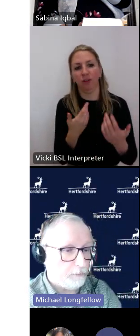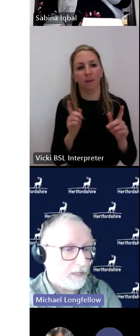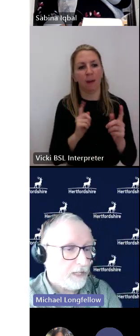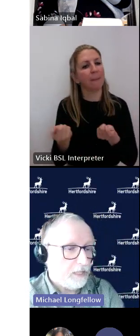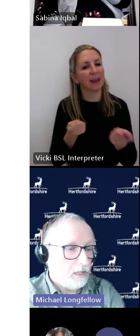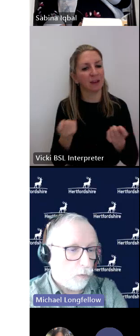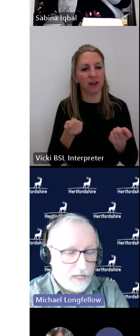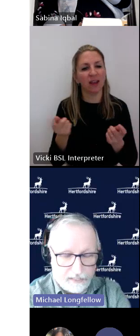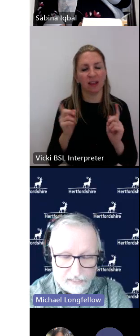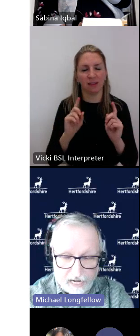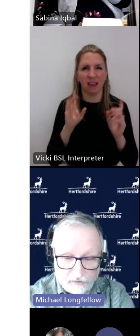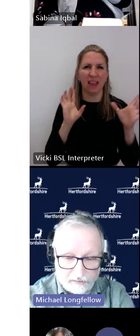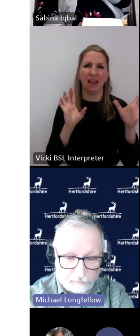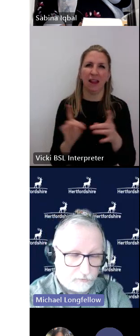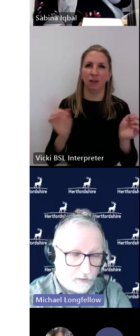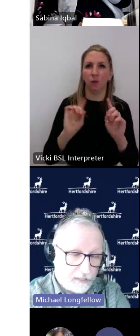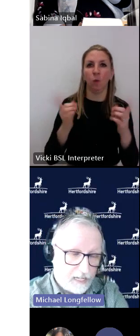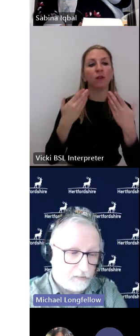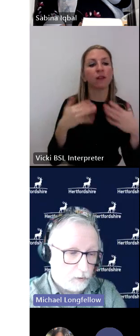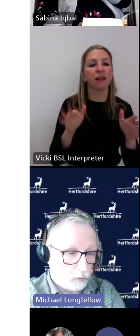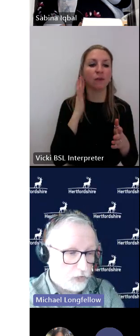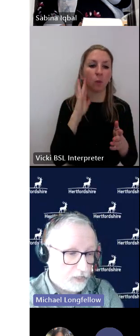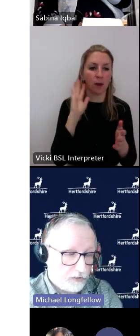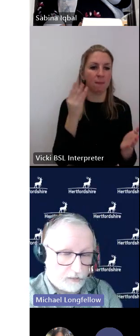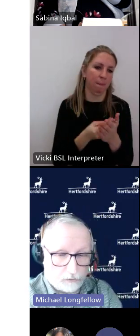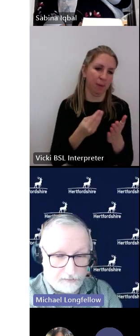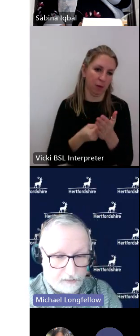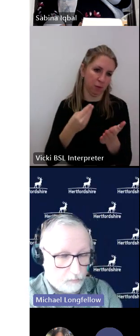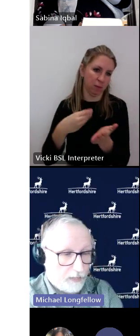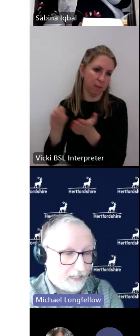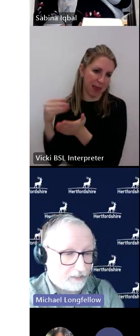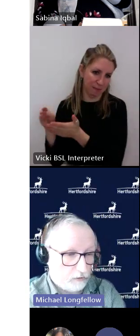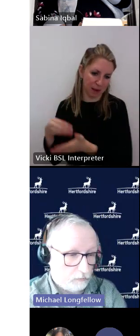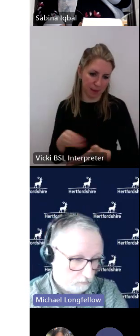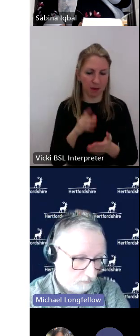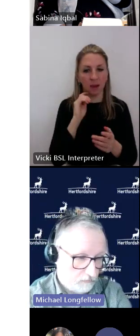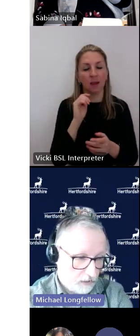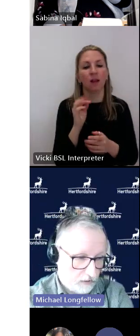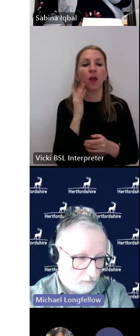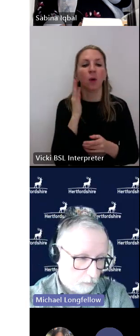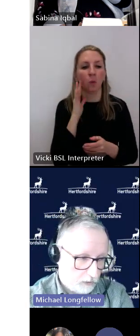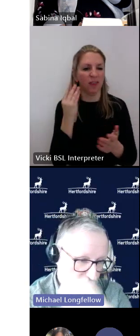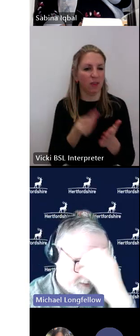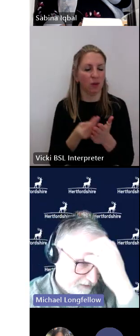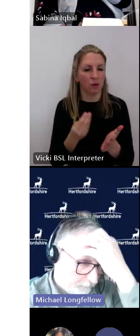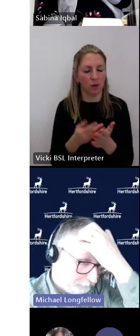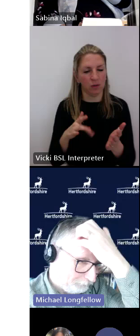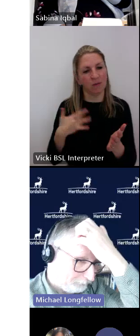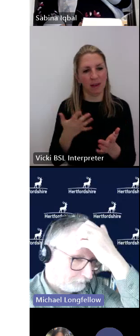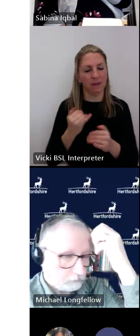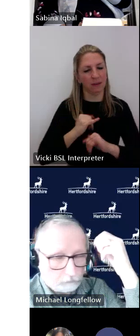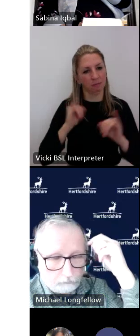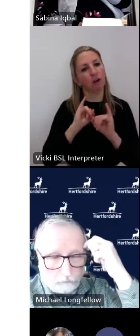at the minute. When the Housing Support Fund ends, we will change that criteria back to the one I just